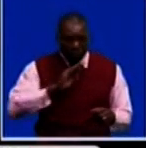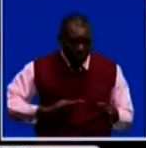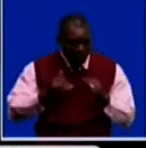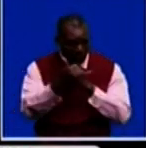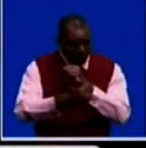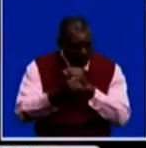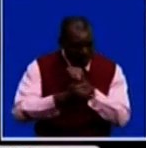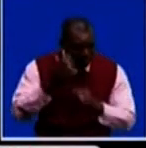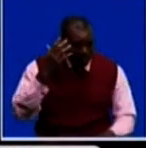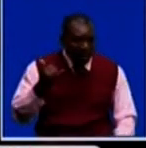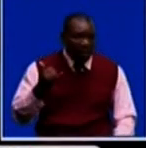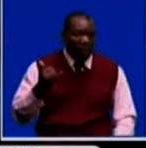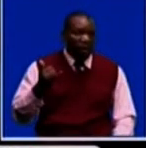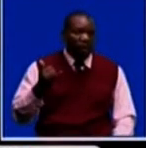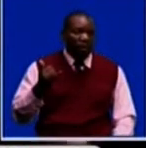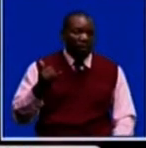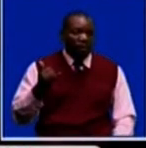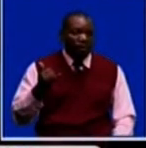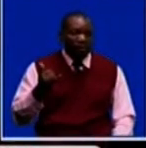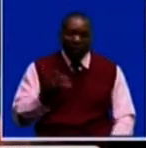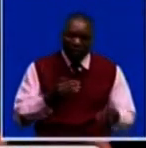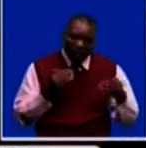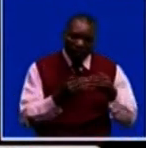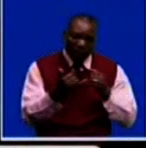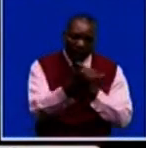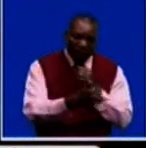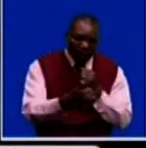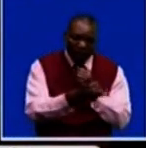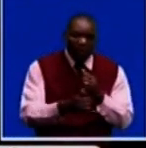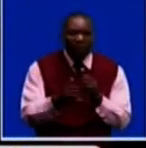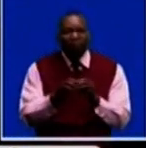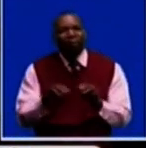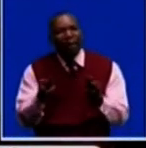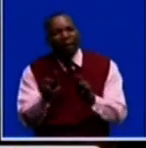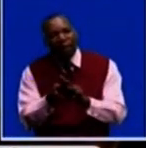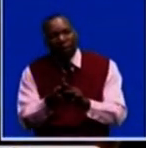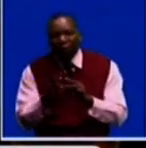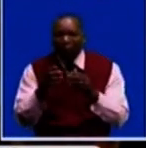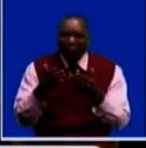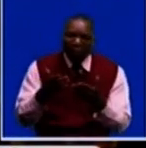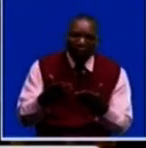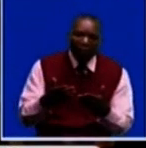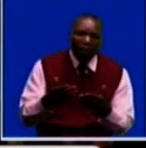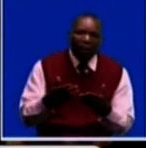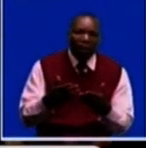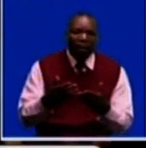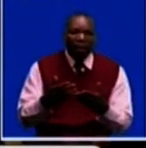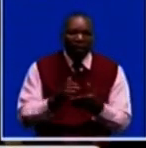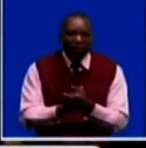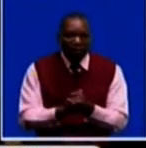As you are aware that in our neighboring countries like Malawi, they've been having food